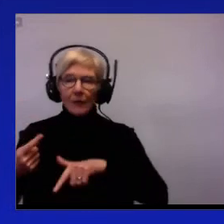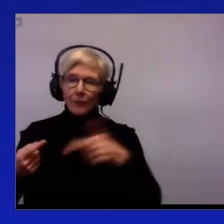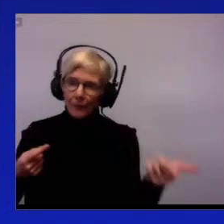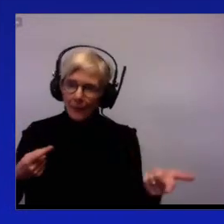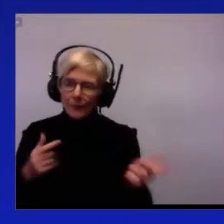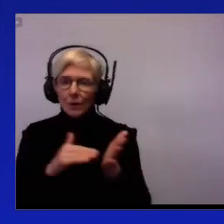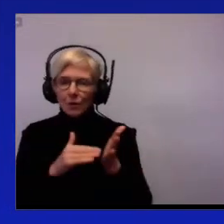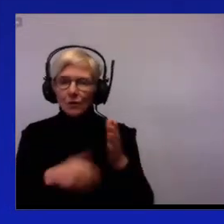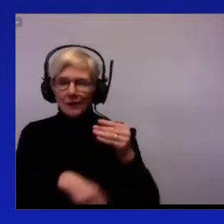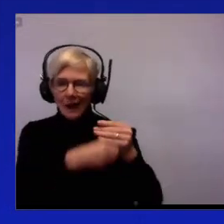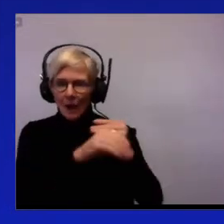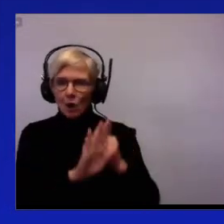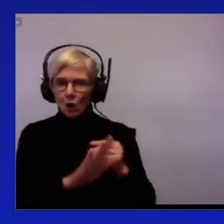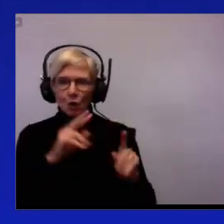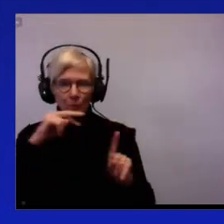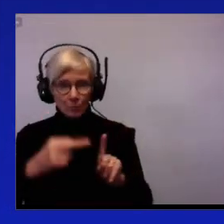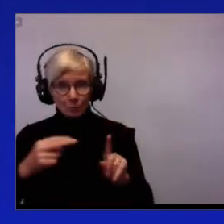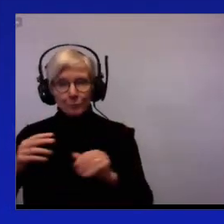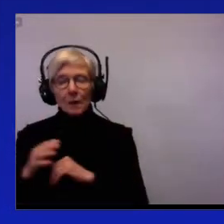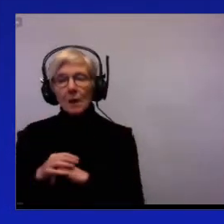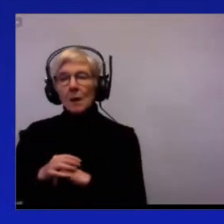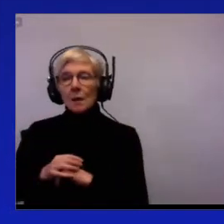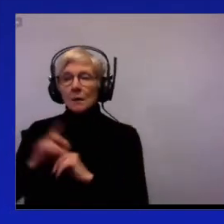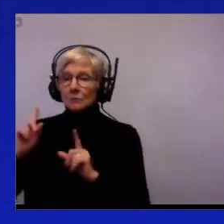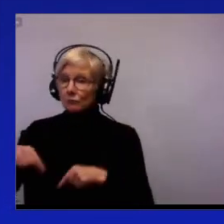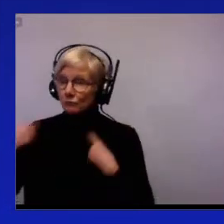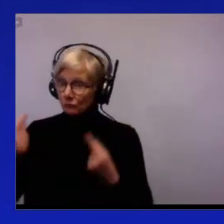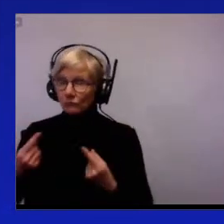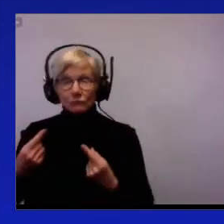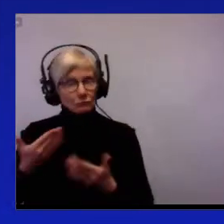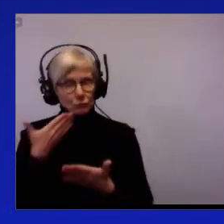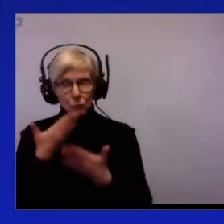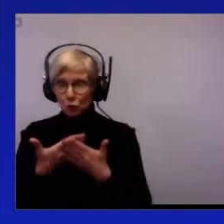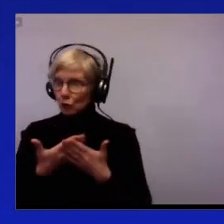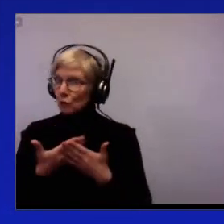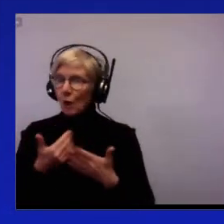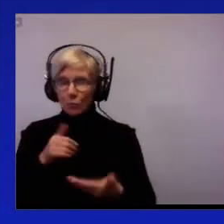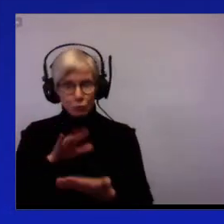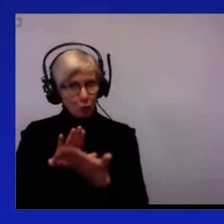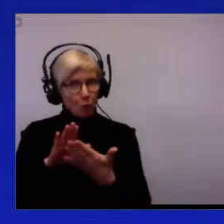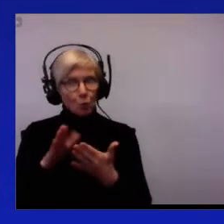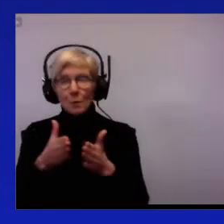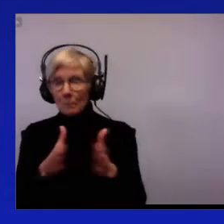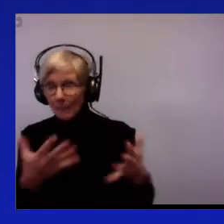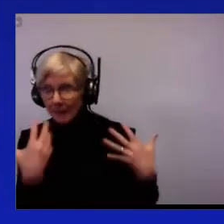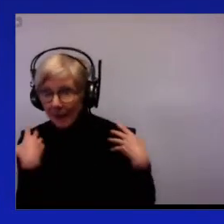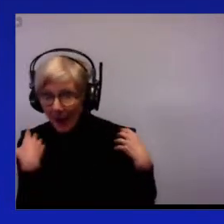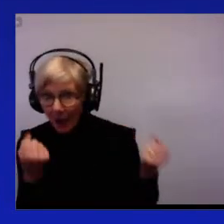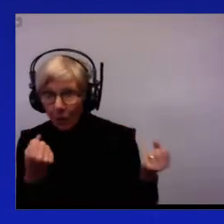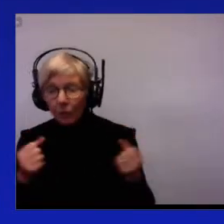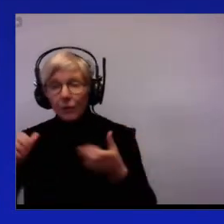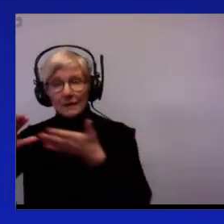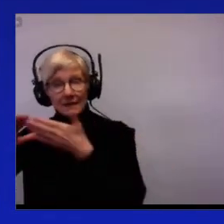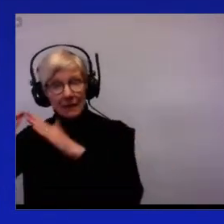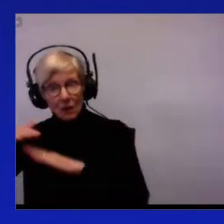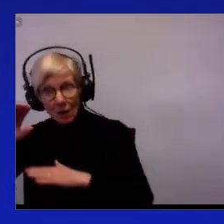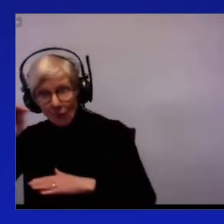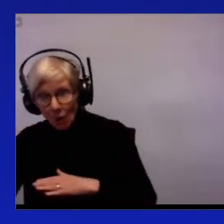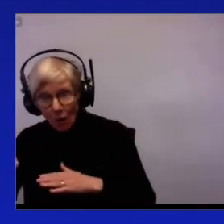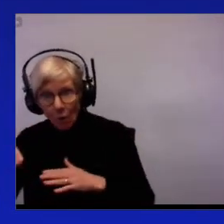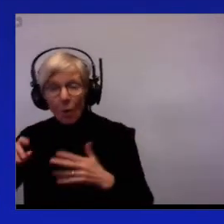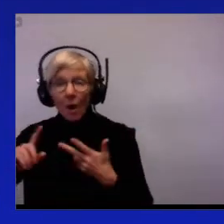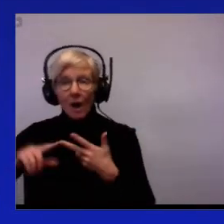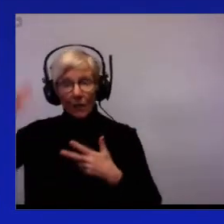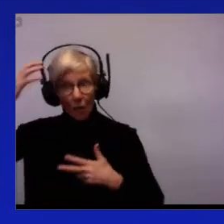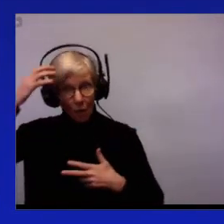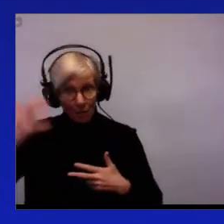analysis as well too. So yes, it's been a very successful team approach with public health, the city, and the Ottawa Hospital. We